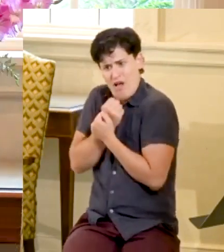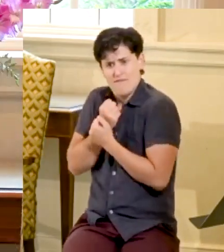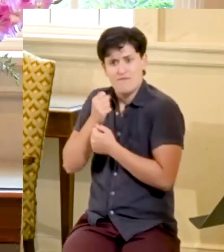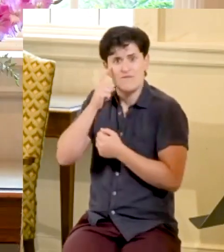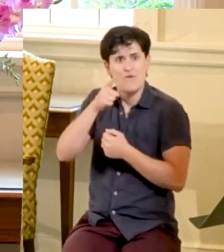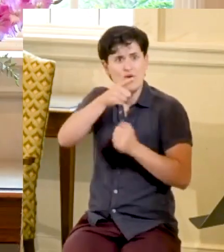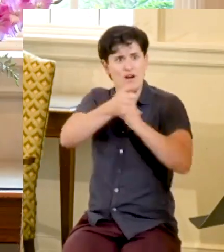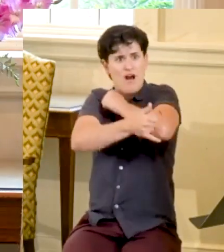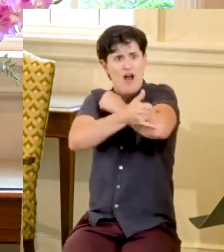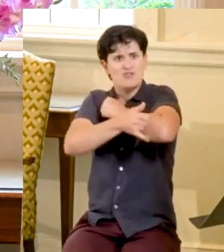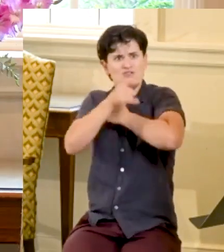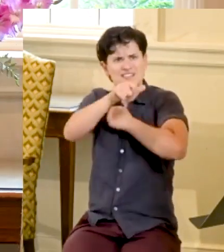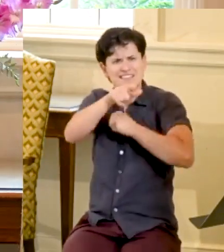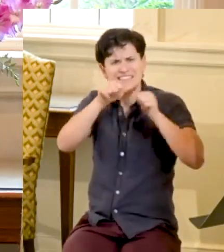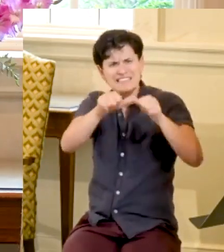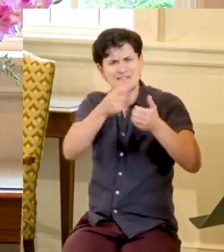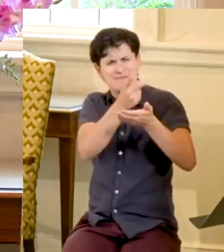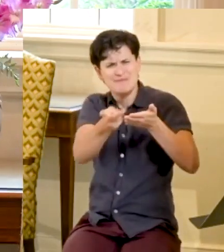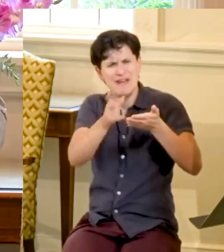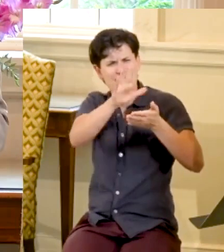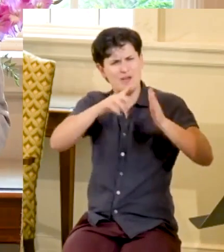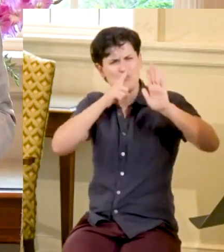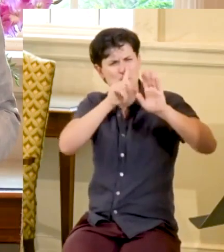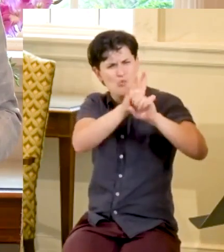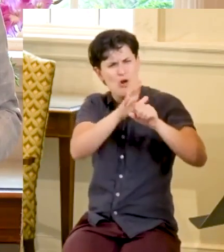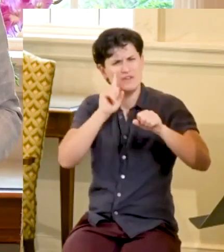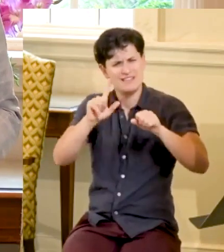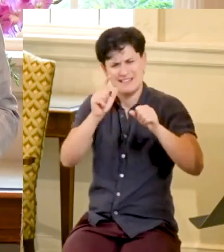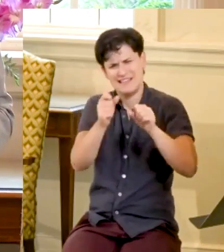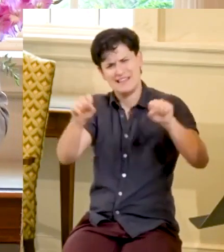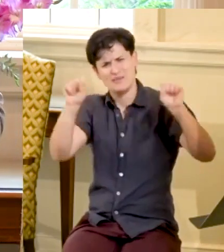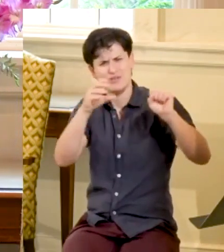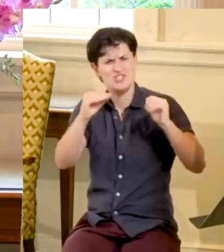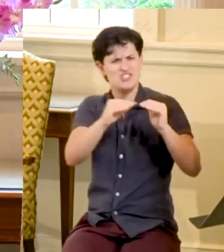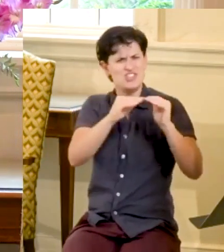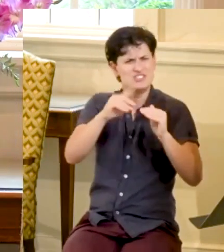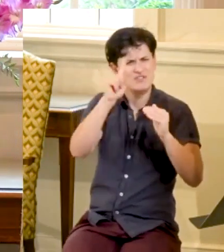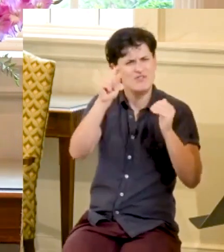its promise of liberty and justice for all.